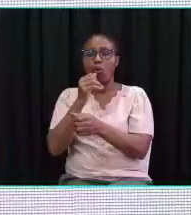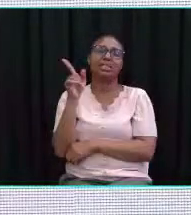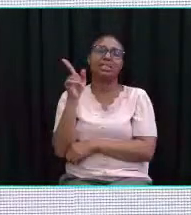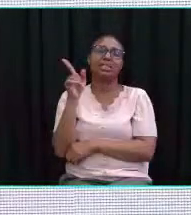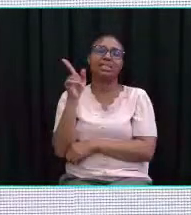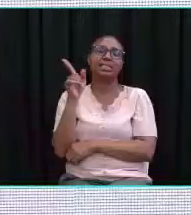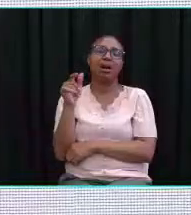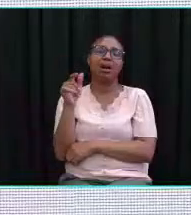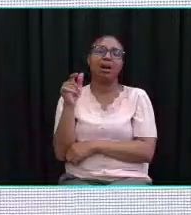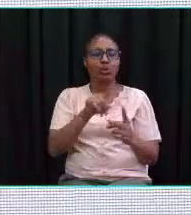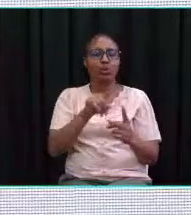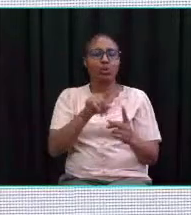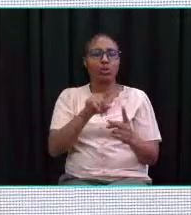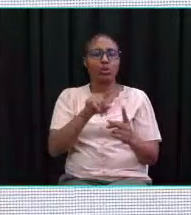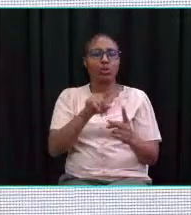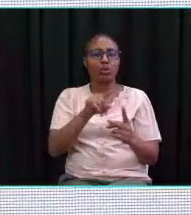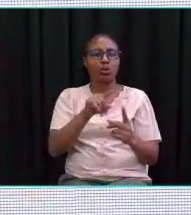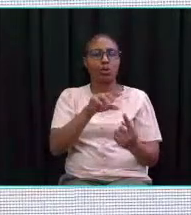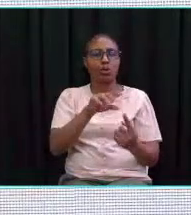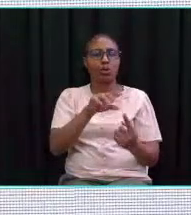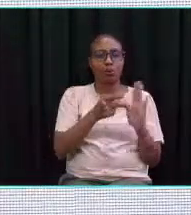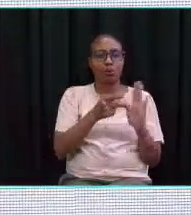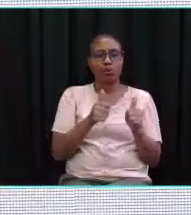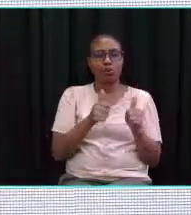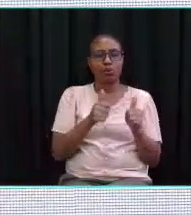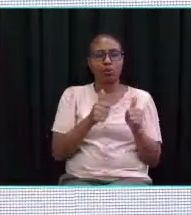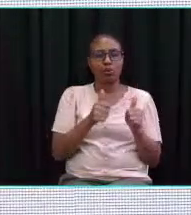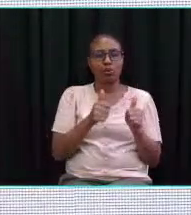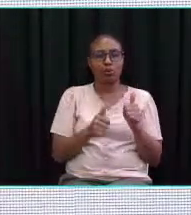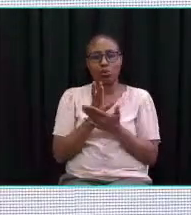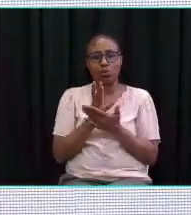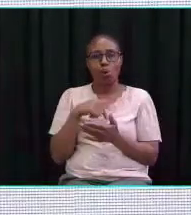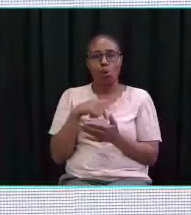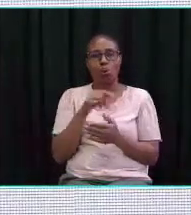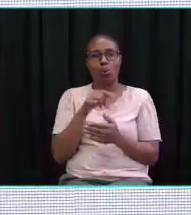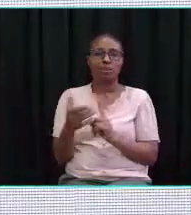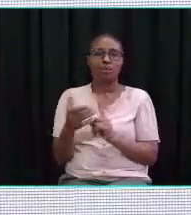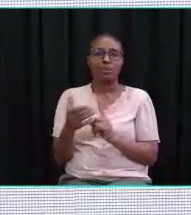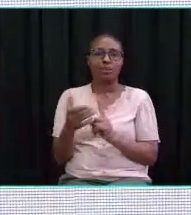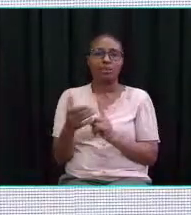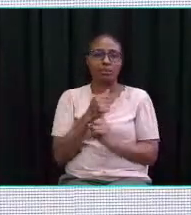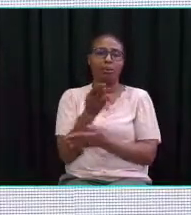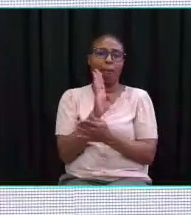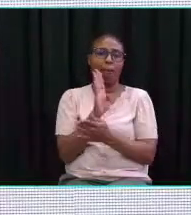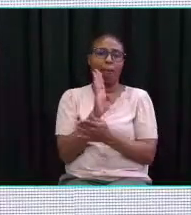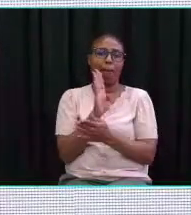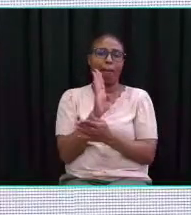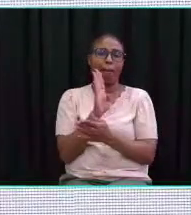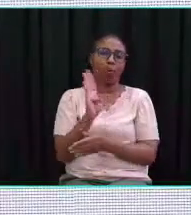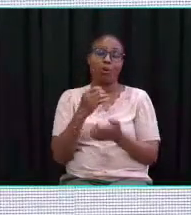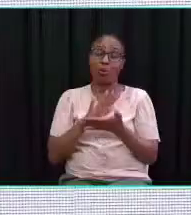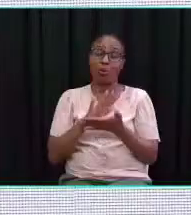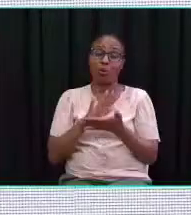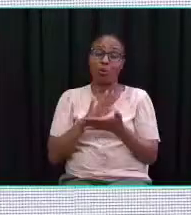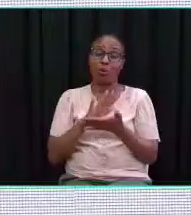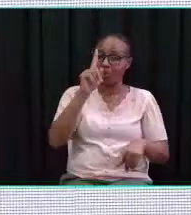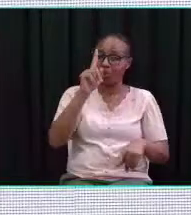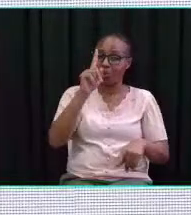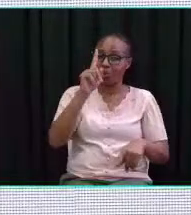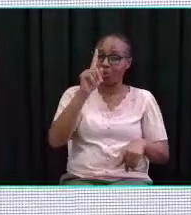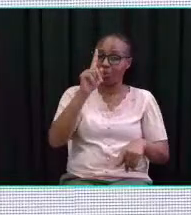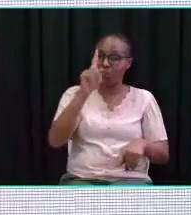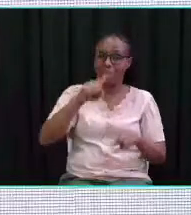the priority projects that I have mentioned, then we can truly unlock the value for the blue economy. Without the roads, you cannot get out of the port.